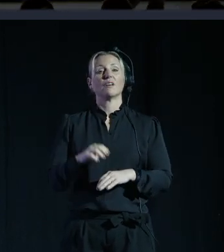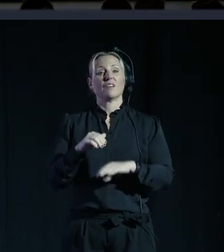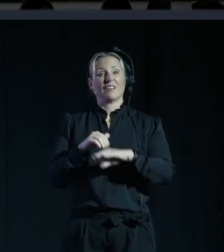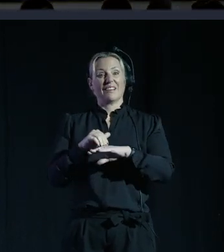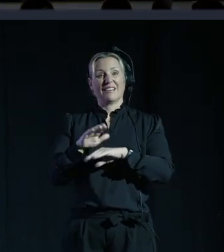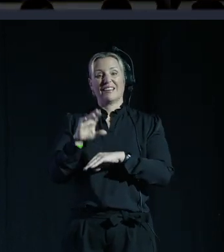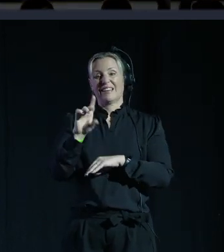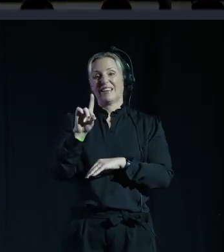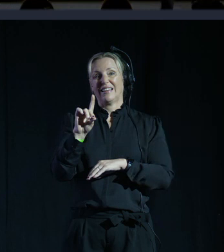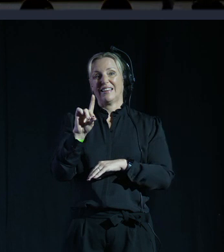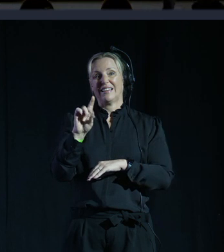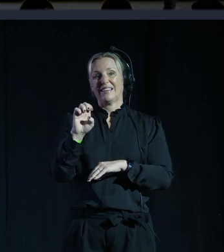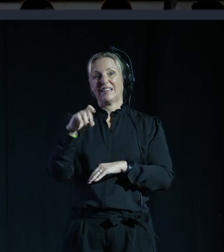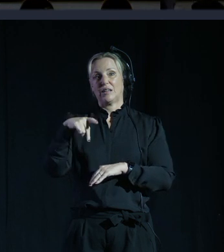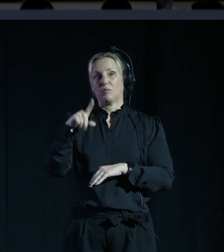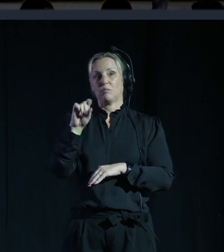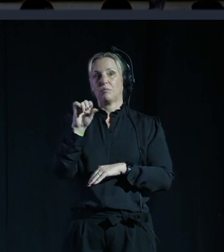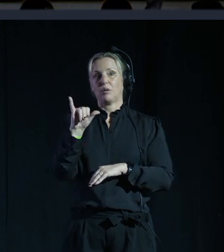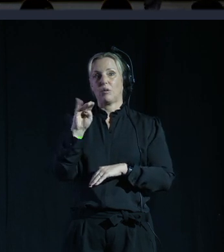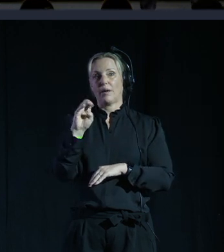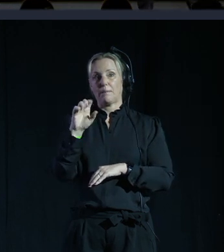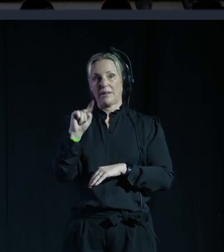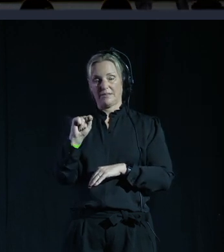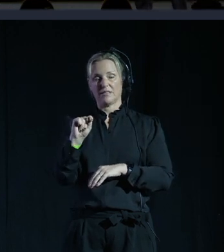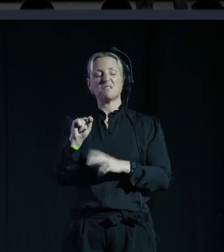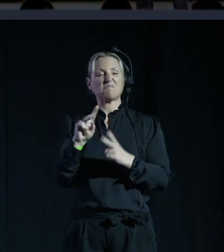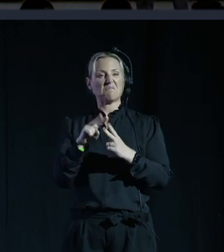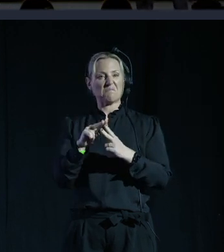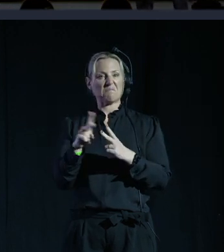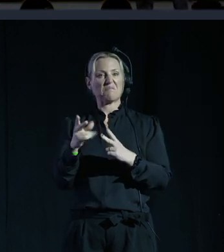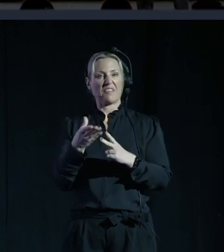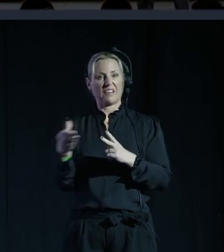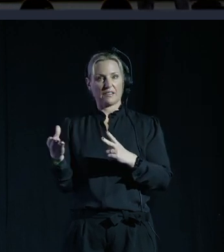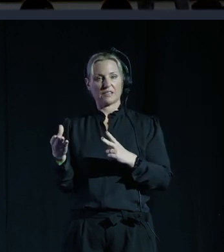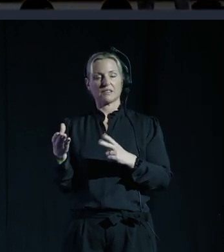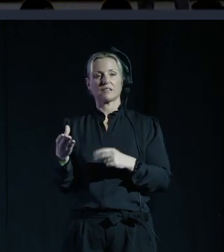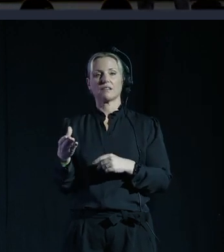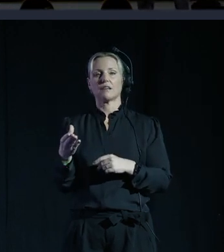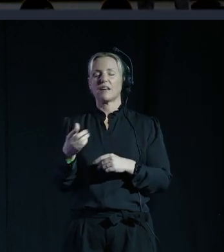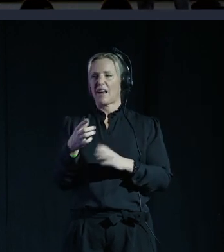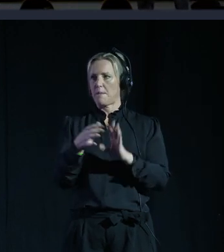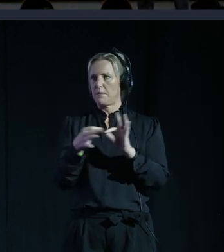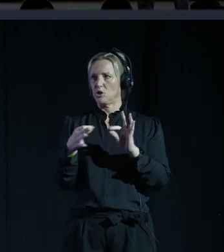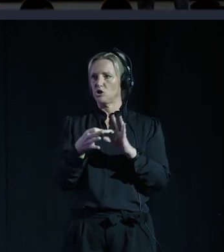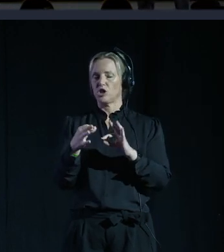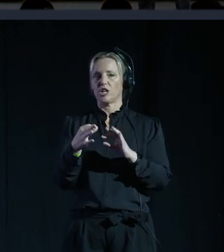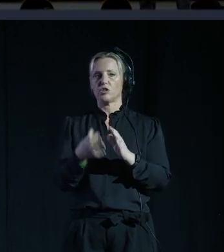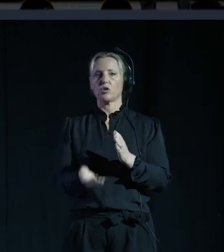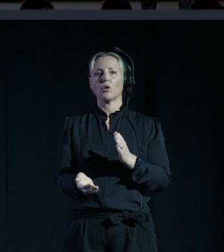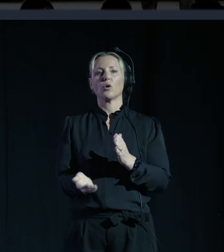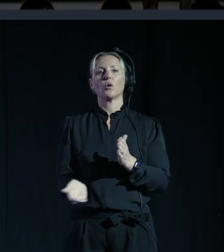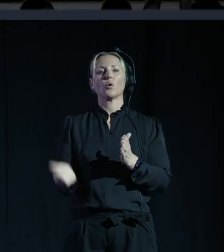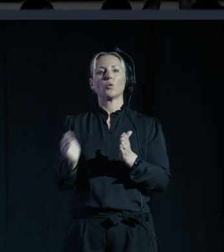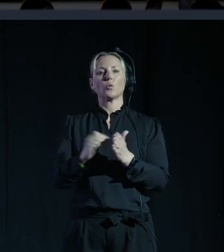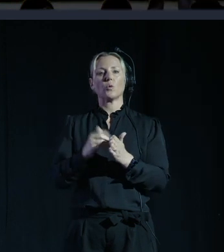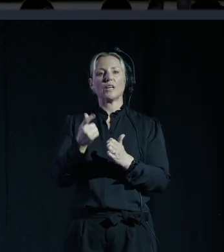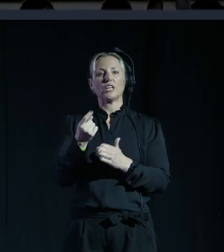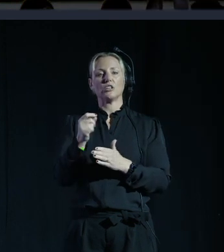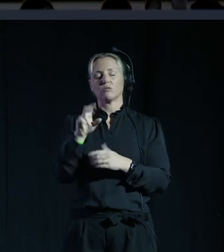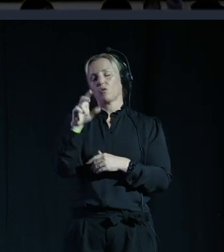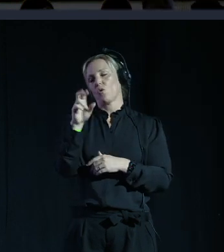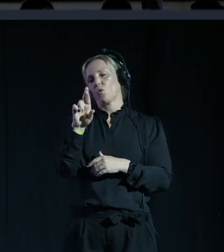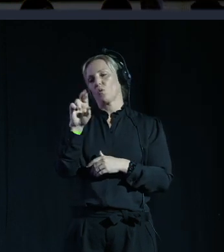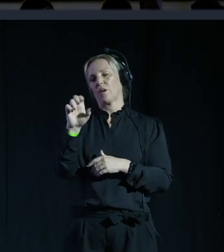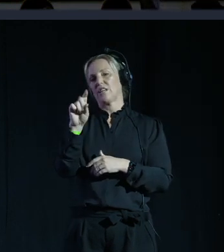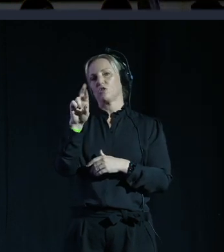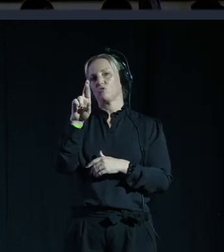we're doing quite a bit as well here. I just grabbed a couple things for you. I mentioned the retry that we add into Core. That's now in Cloud as well.